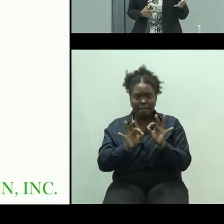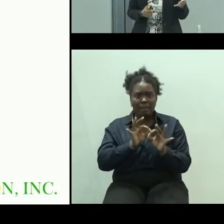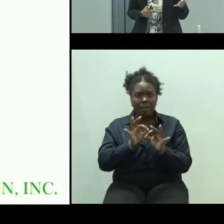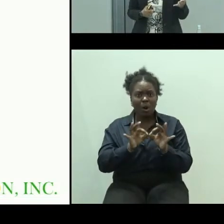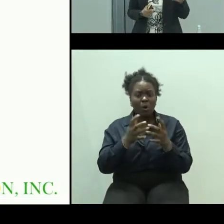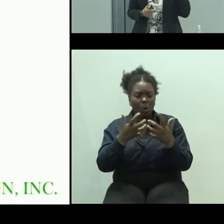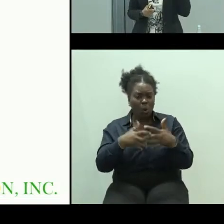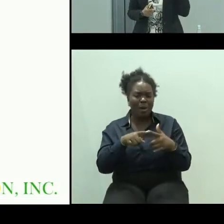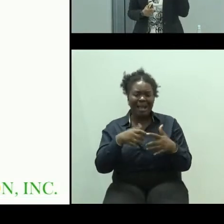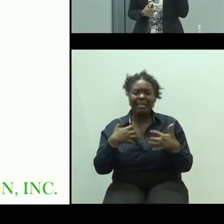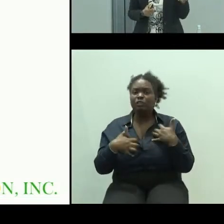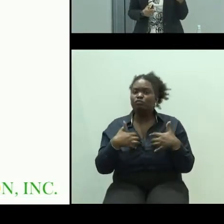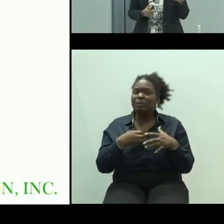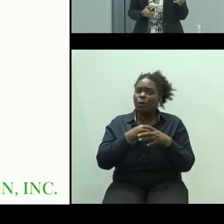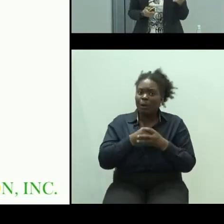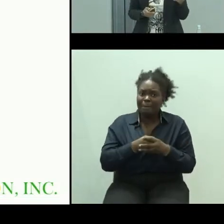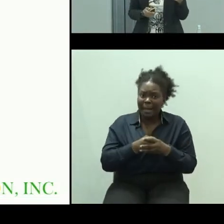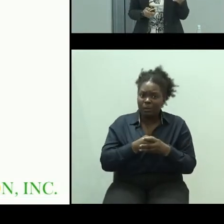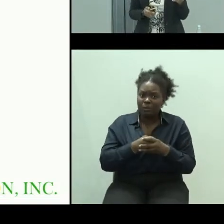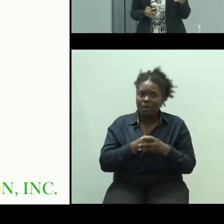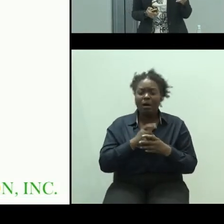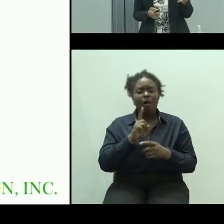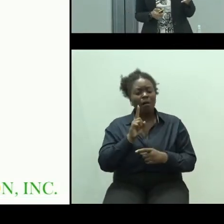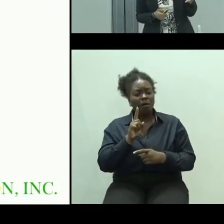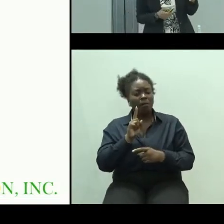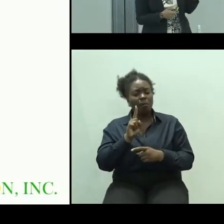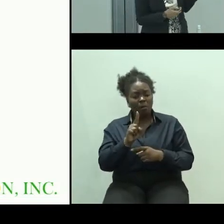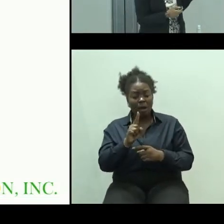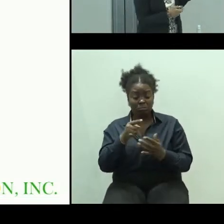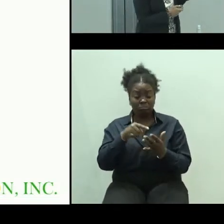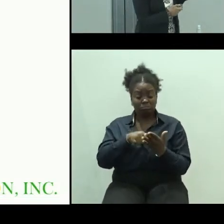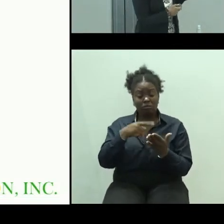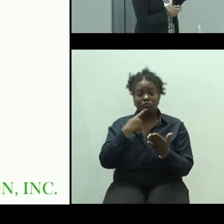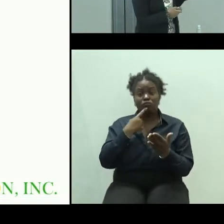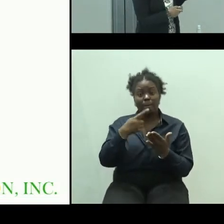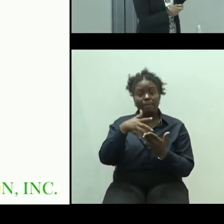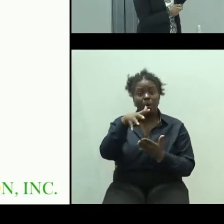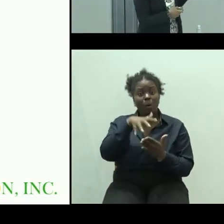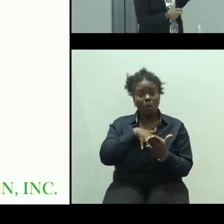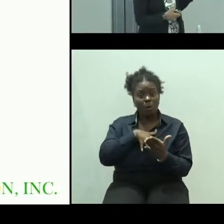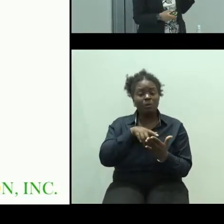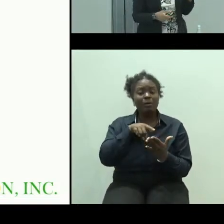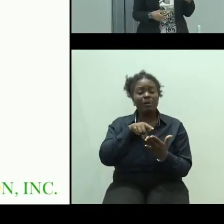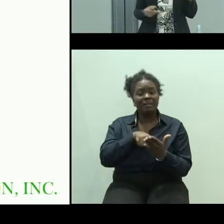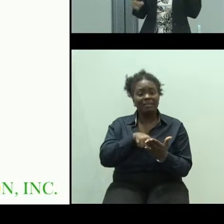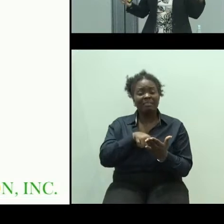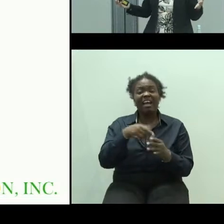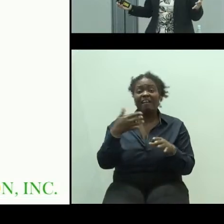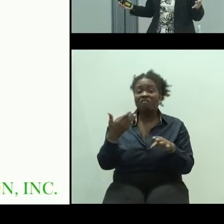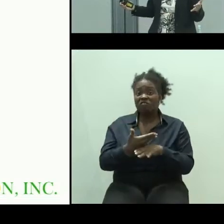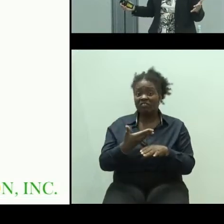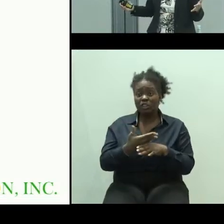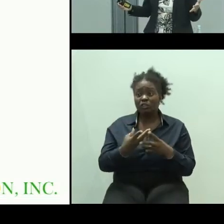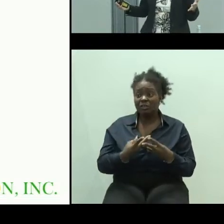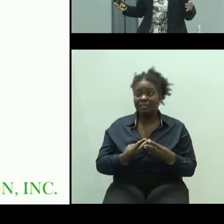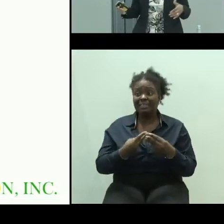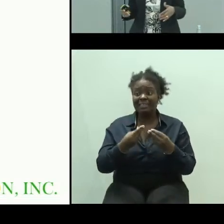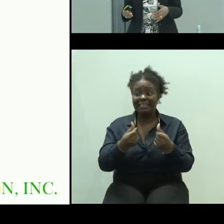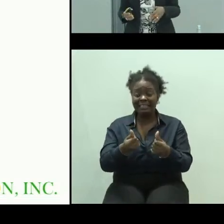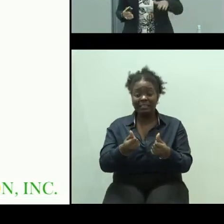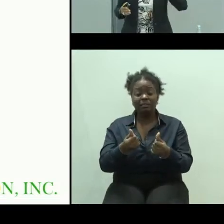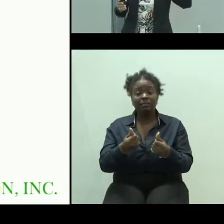interesting compound. And one of the things that they pointed to had to do with the efficiency of cooling towers.